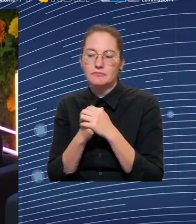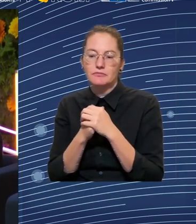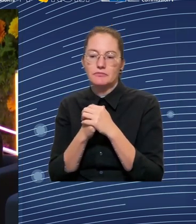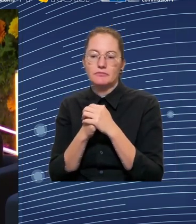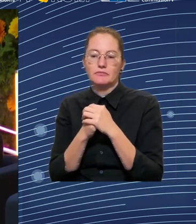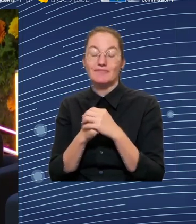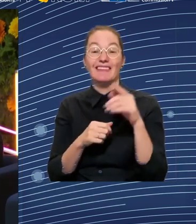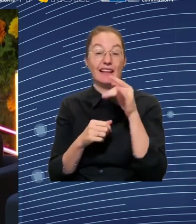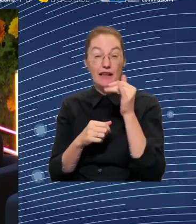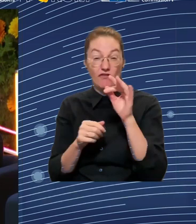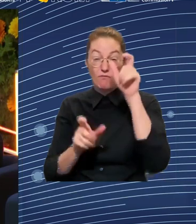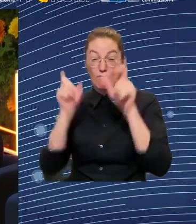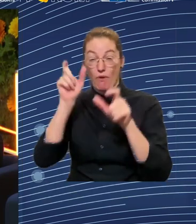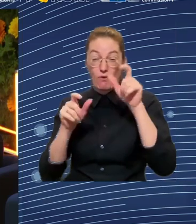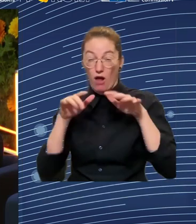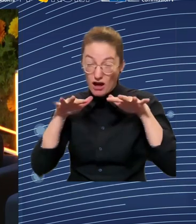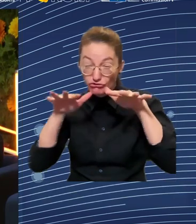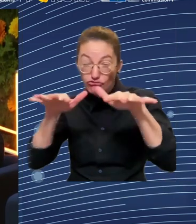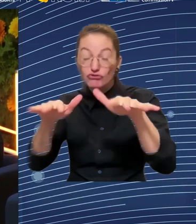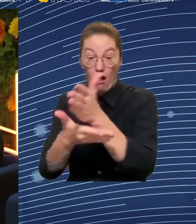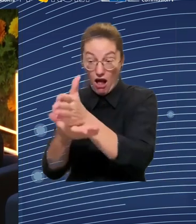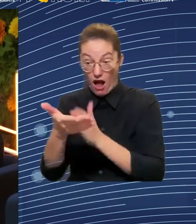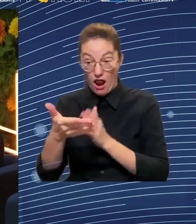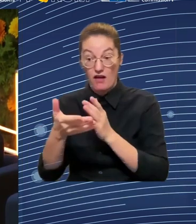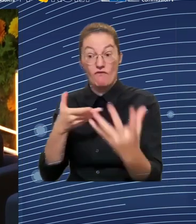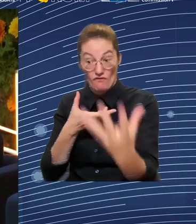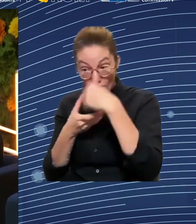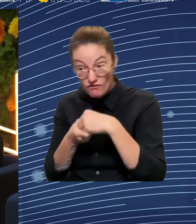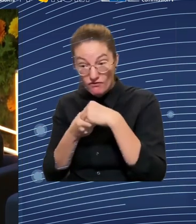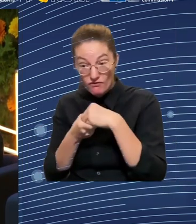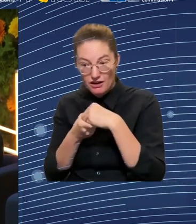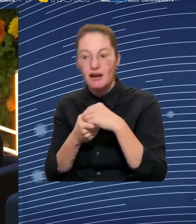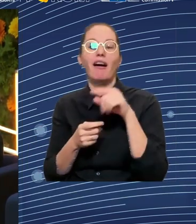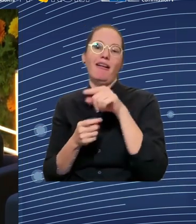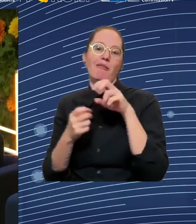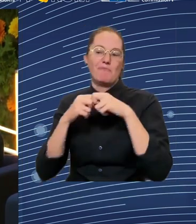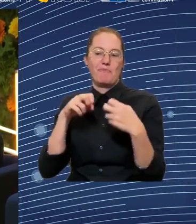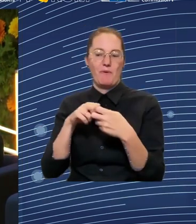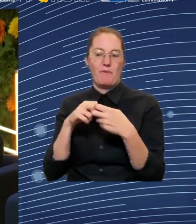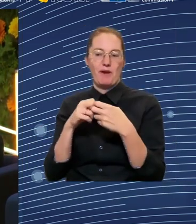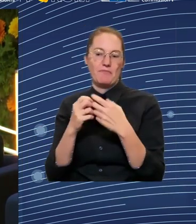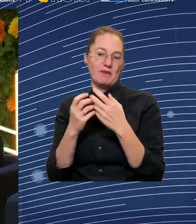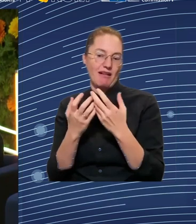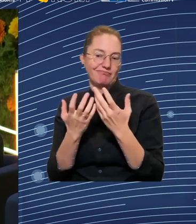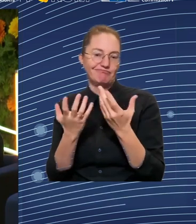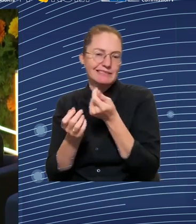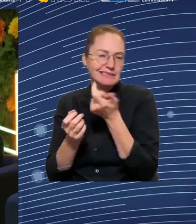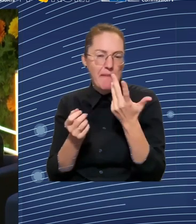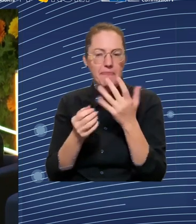ask a question from one of the other speakers at this stage? Not now? That's okay. We can